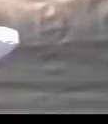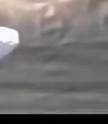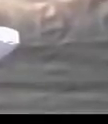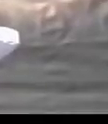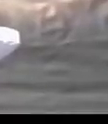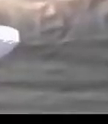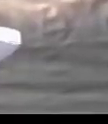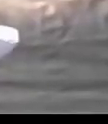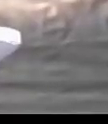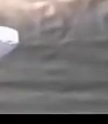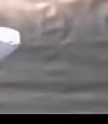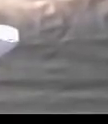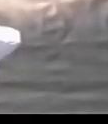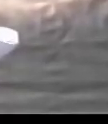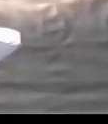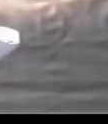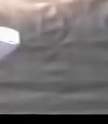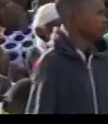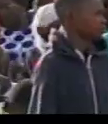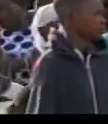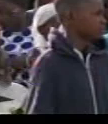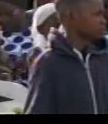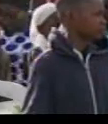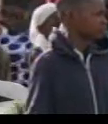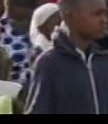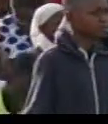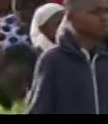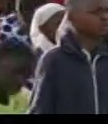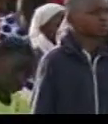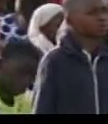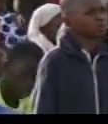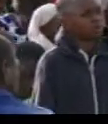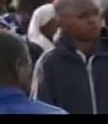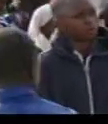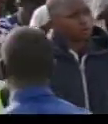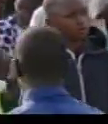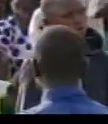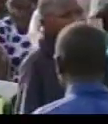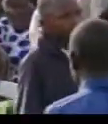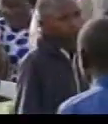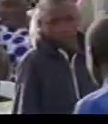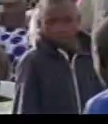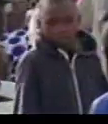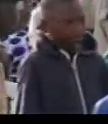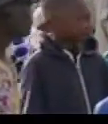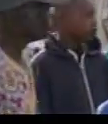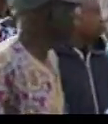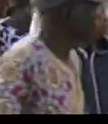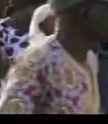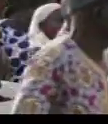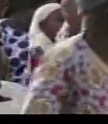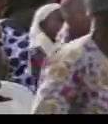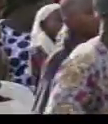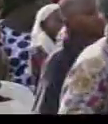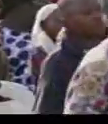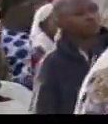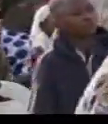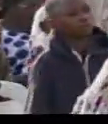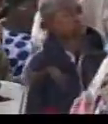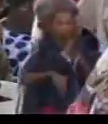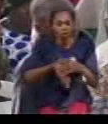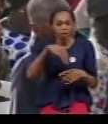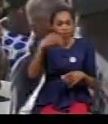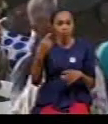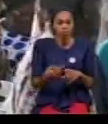it again. Yes. You know, Jesus Christ said to the man, come out from the